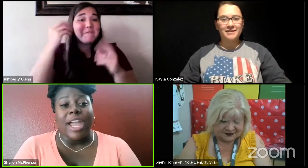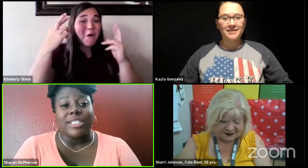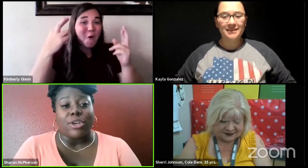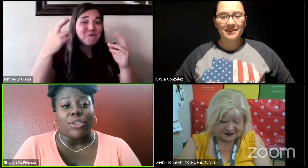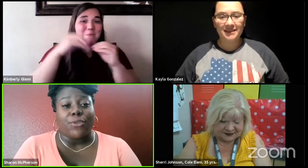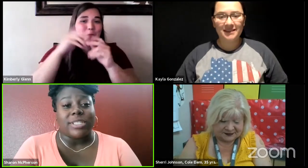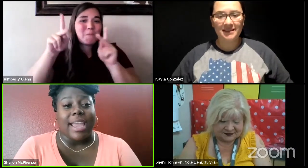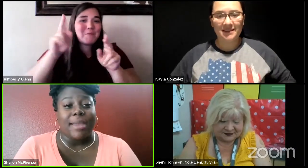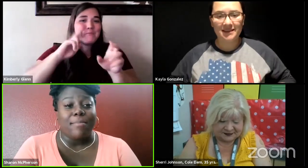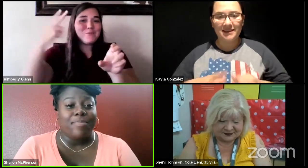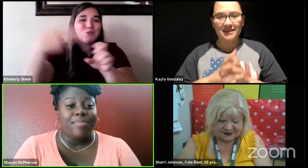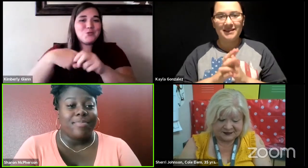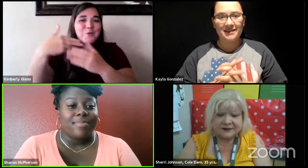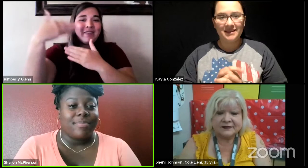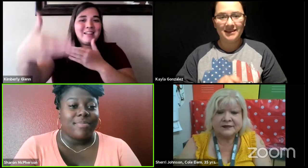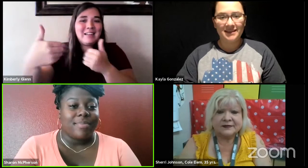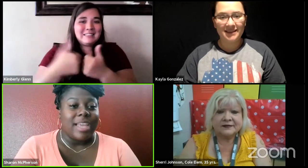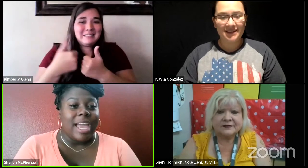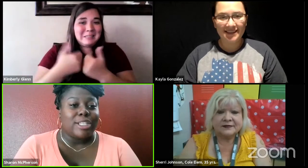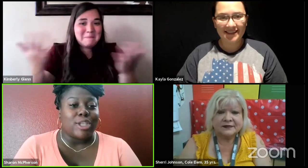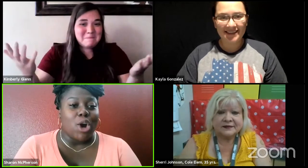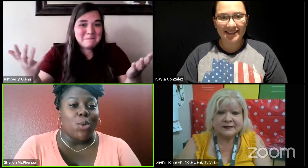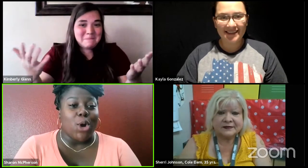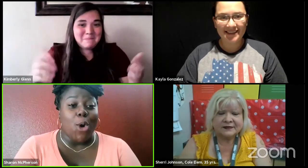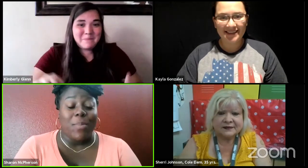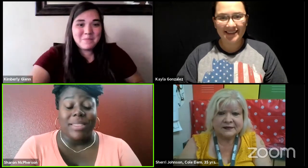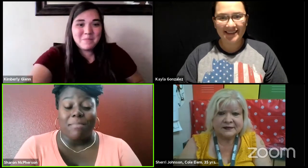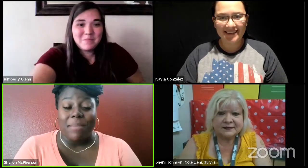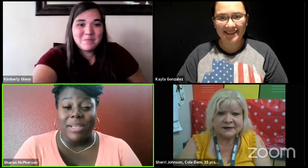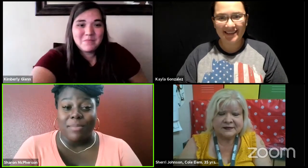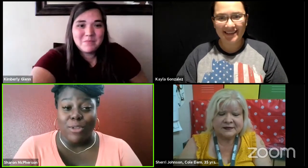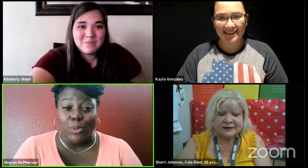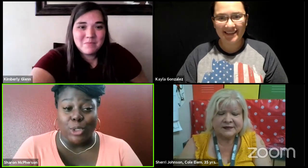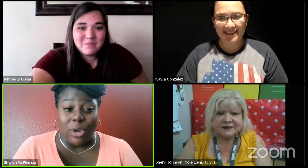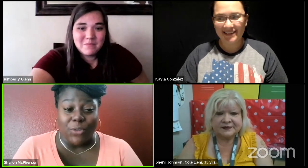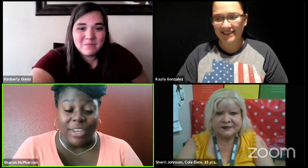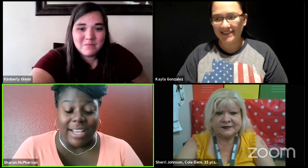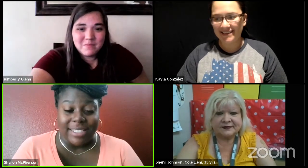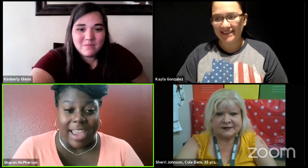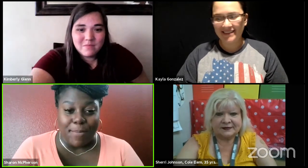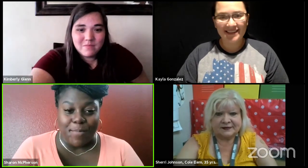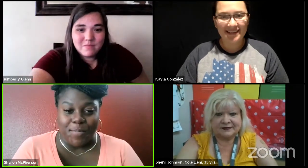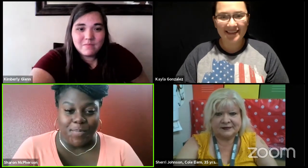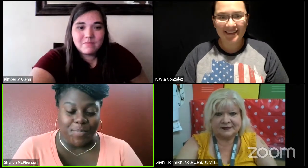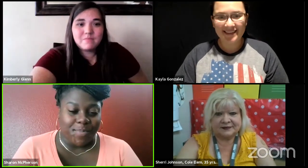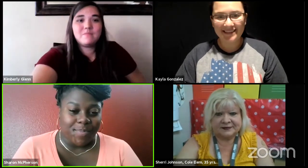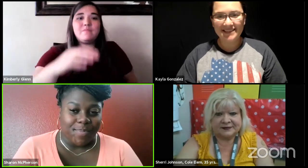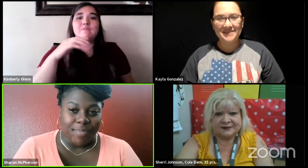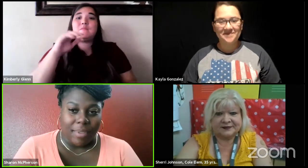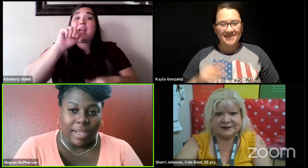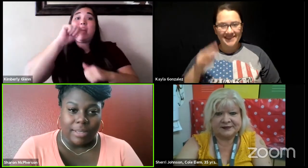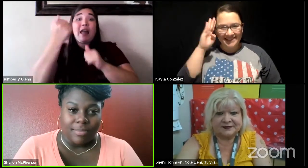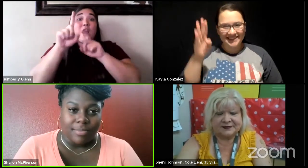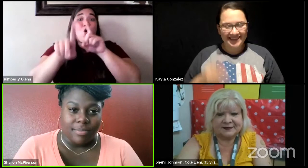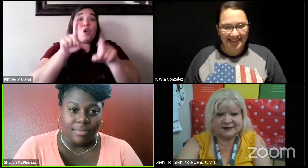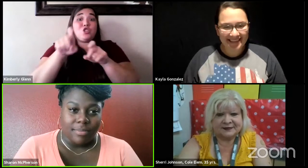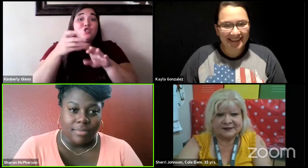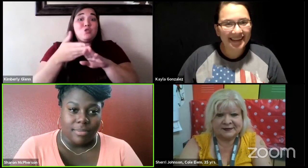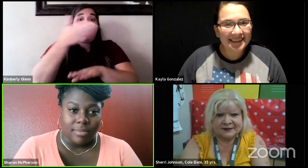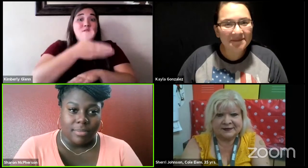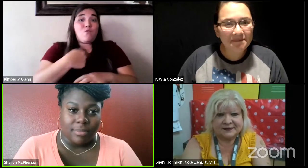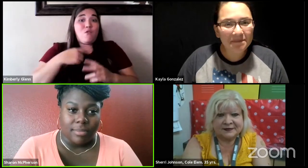So we're gonna go ahead and start the first game. So we're hoping that maybe some others will join for the next game.